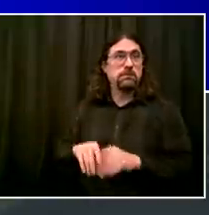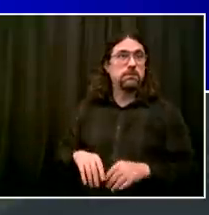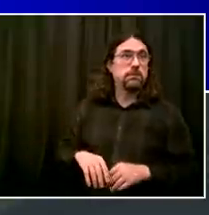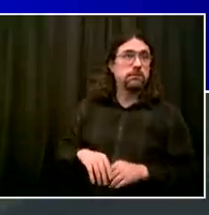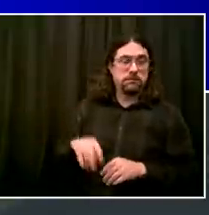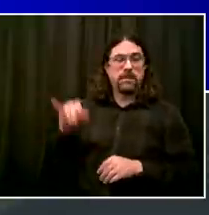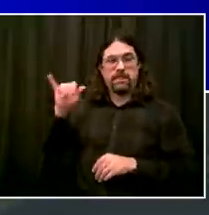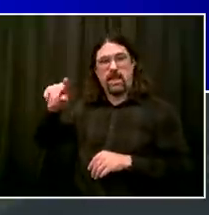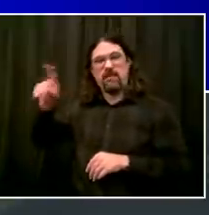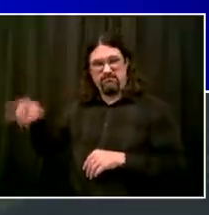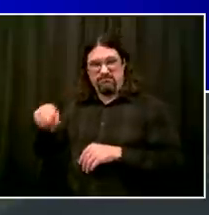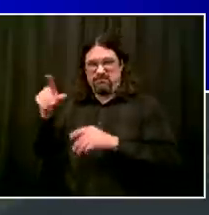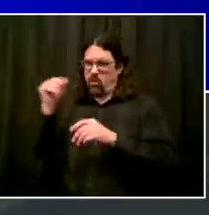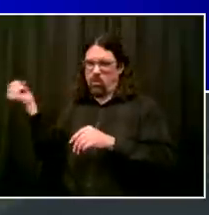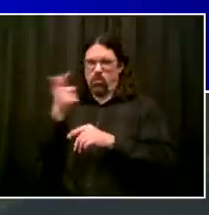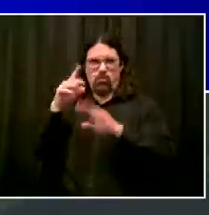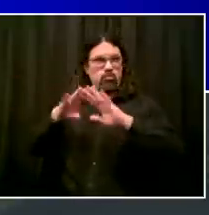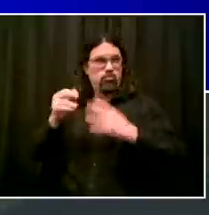operational open streets,